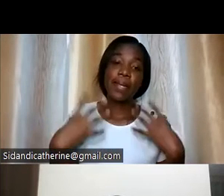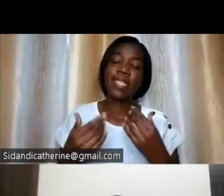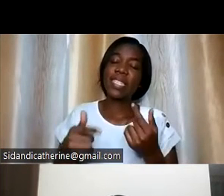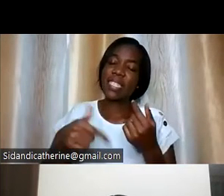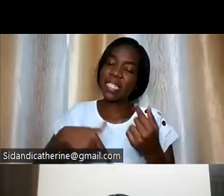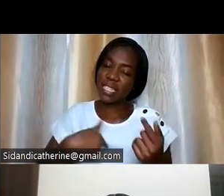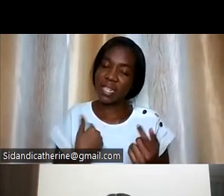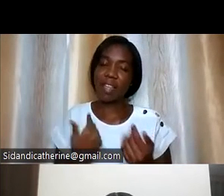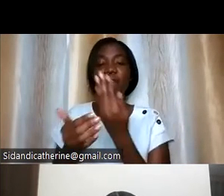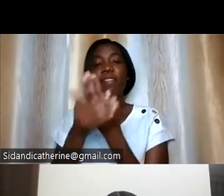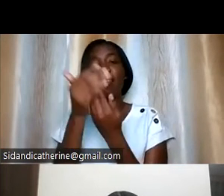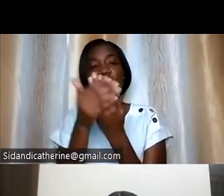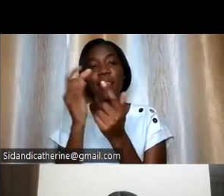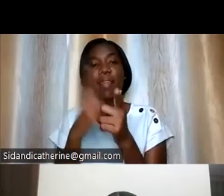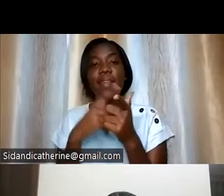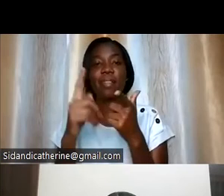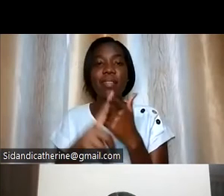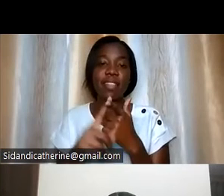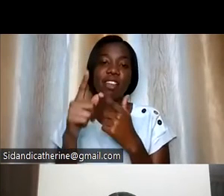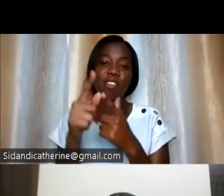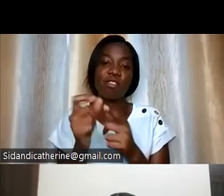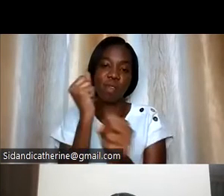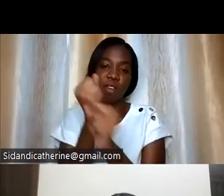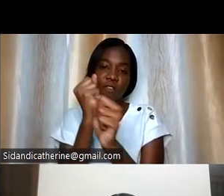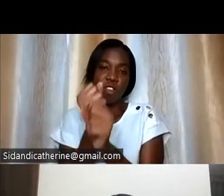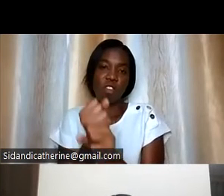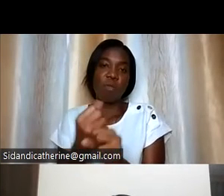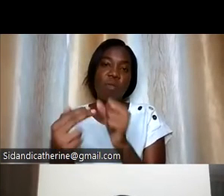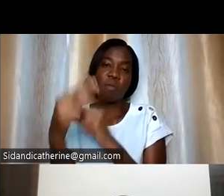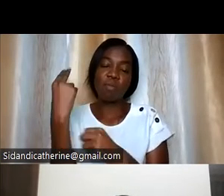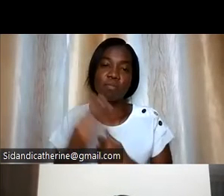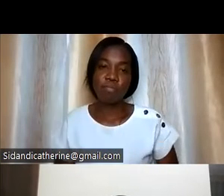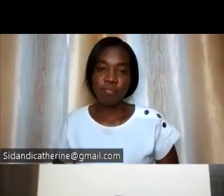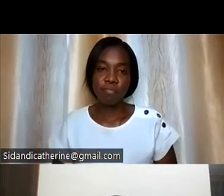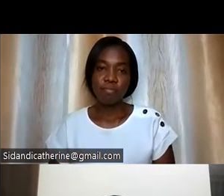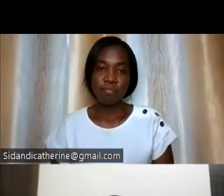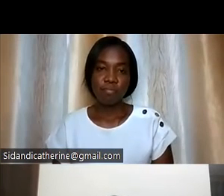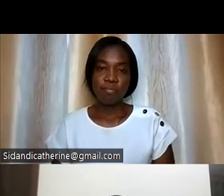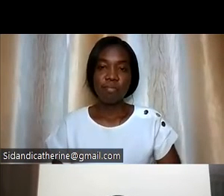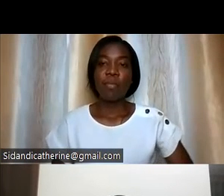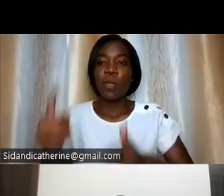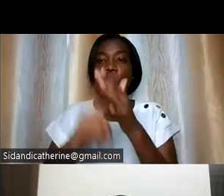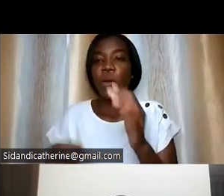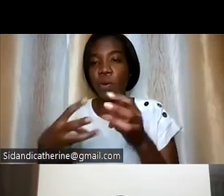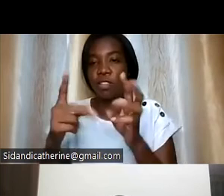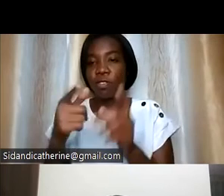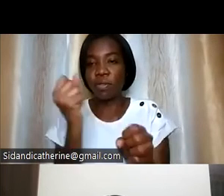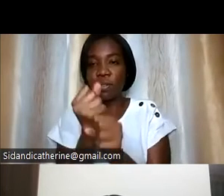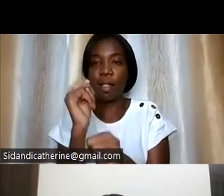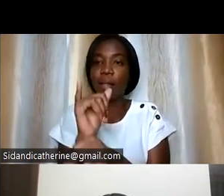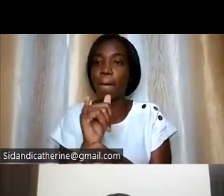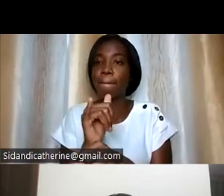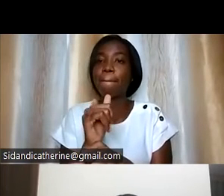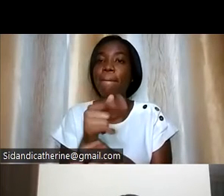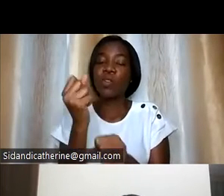be able to establish high-performing teams. What are the ways you can do that? Do more of what makes